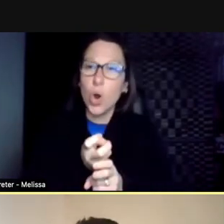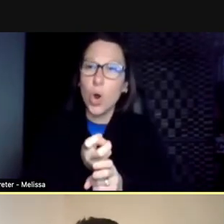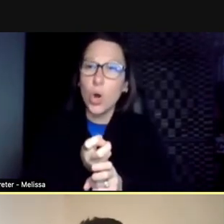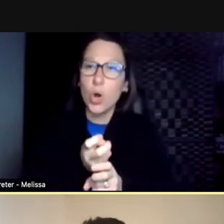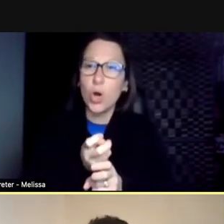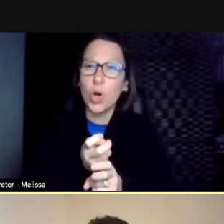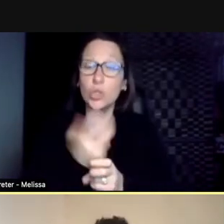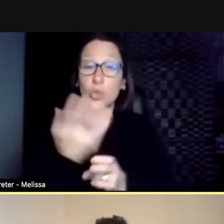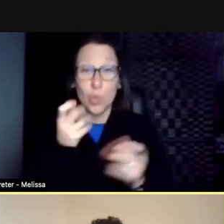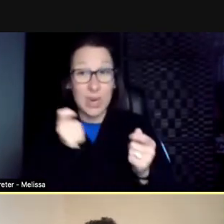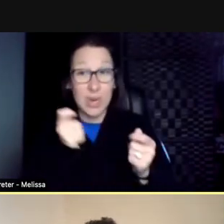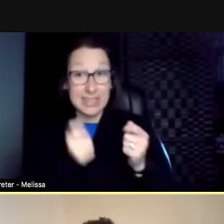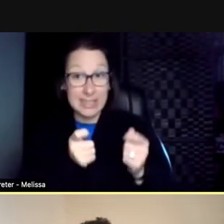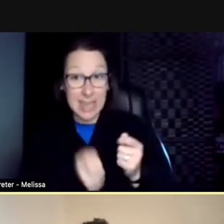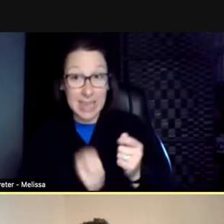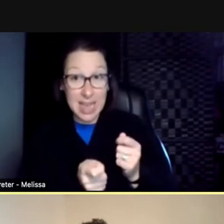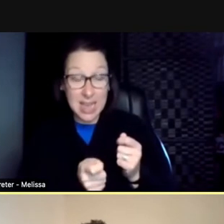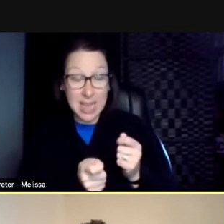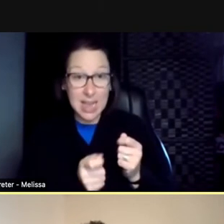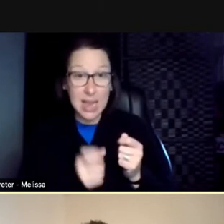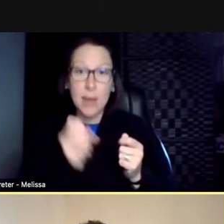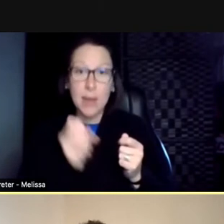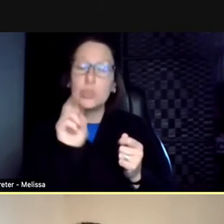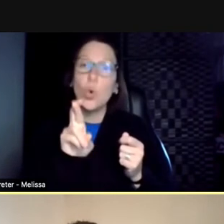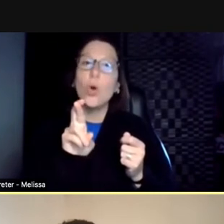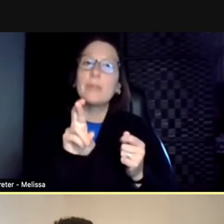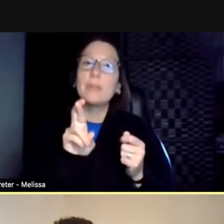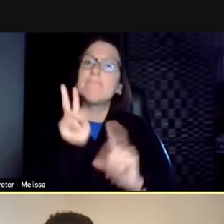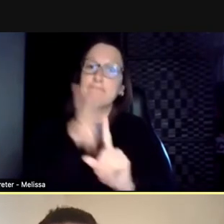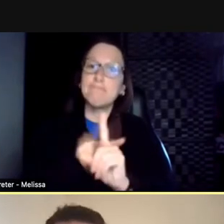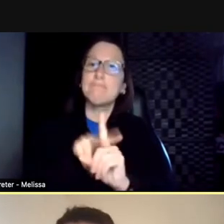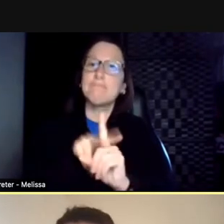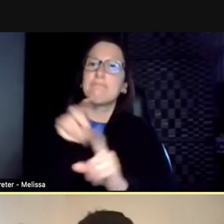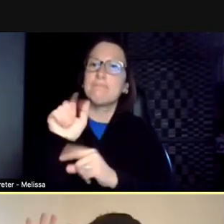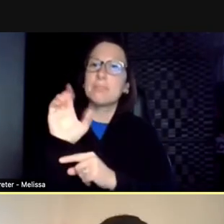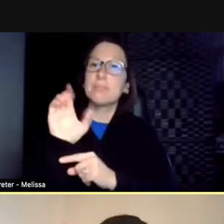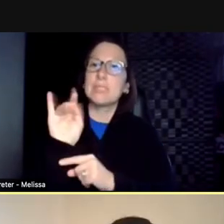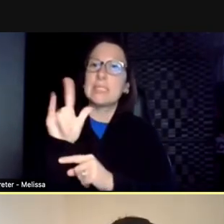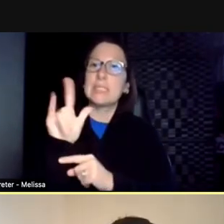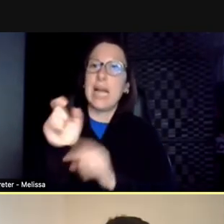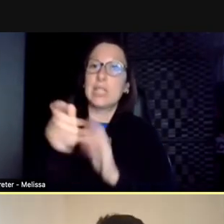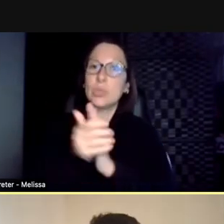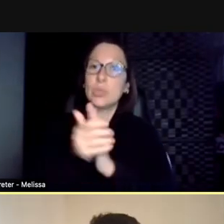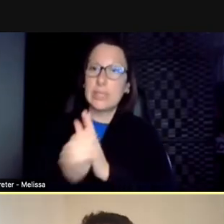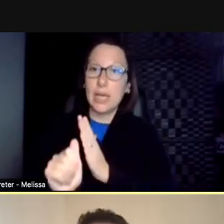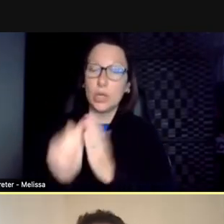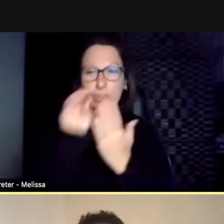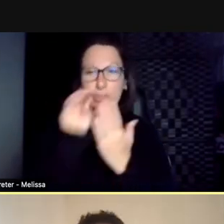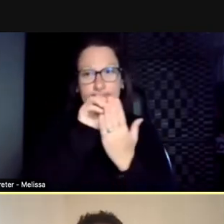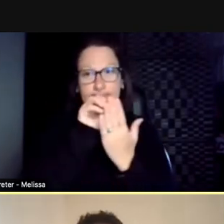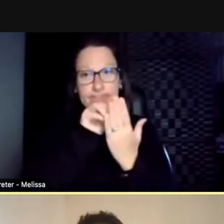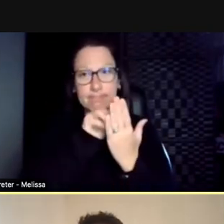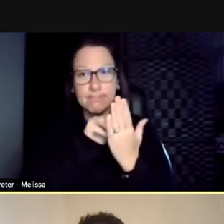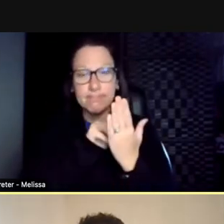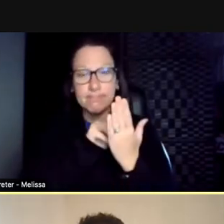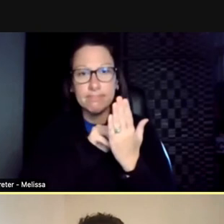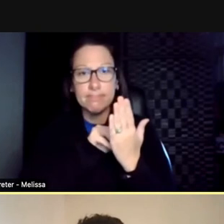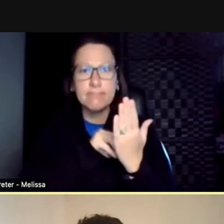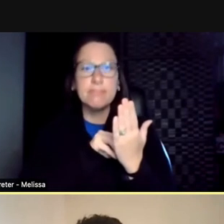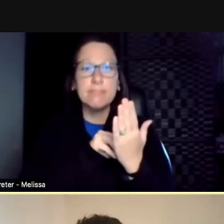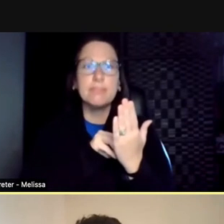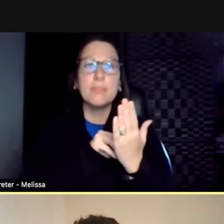want to adapt, or is that something we want to treat as a tactile skill? Okay, so you write down all the behaviors, and then you